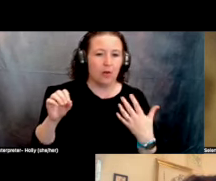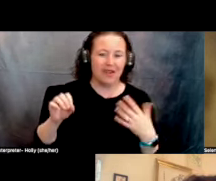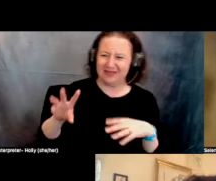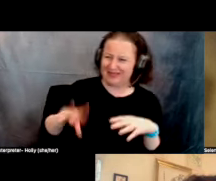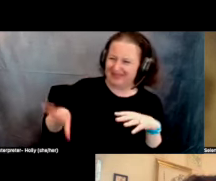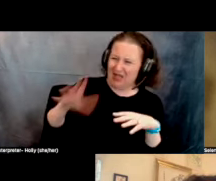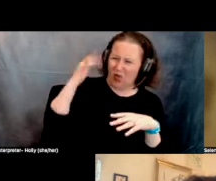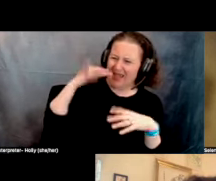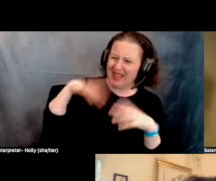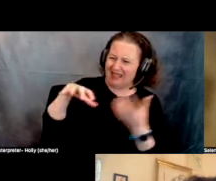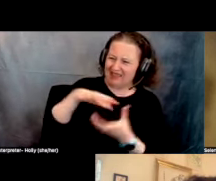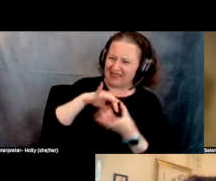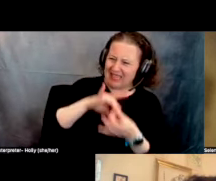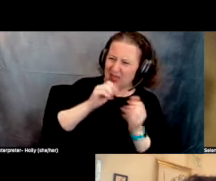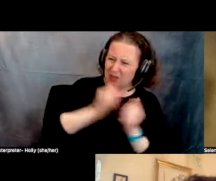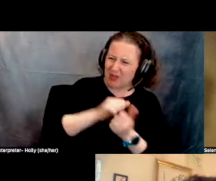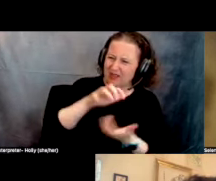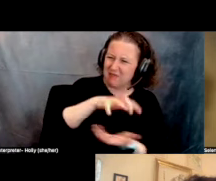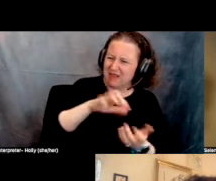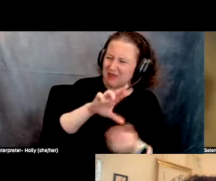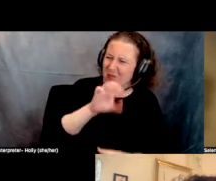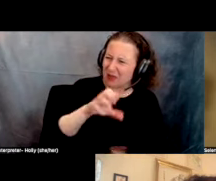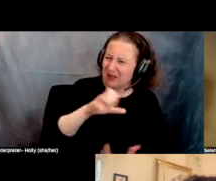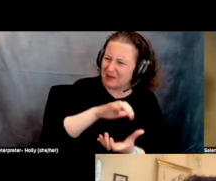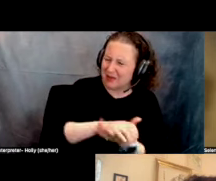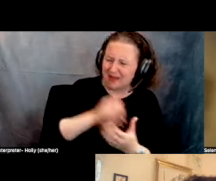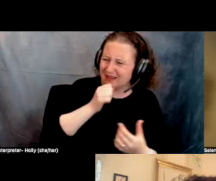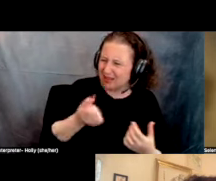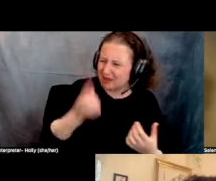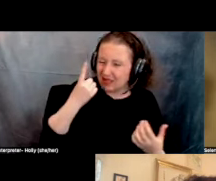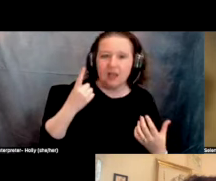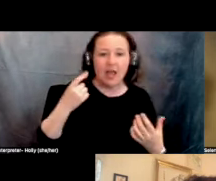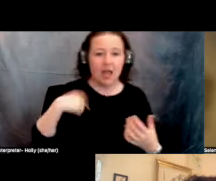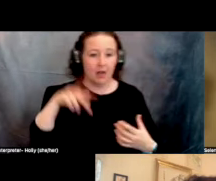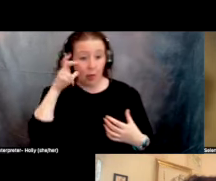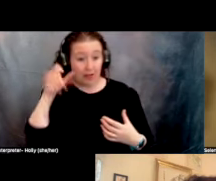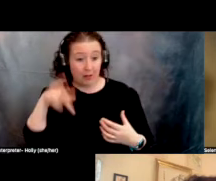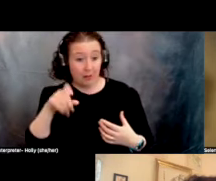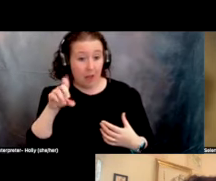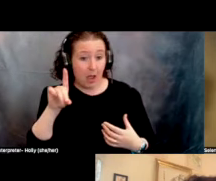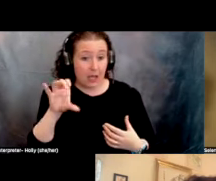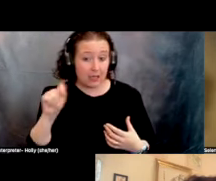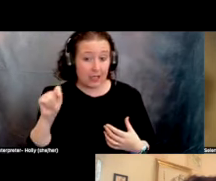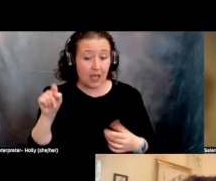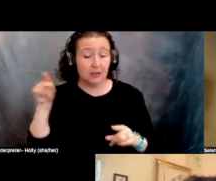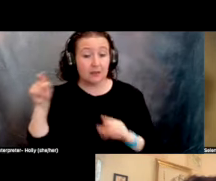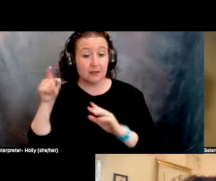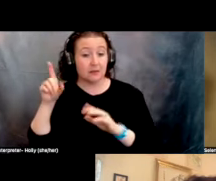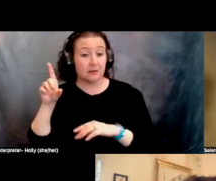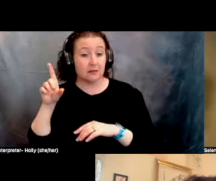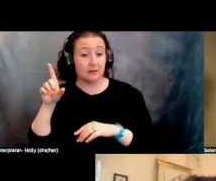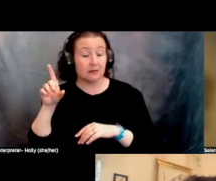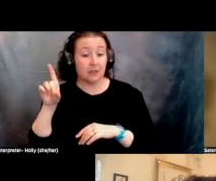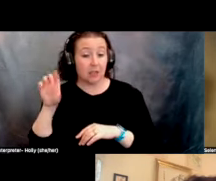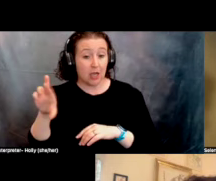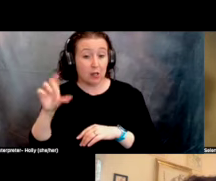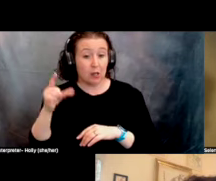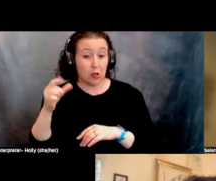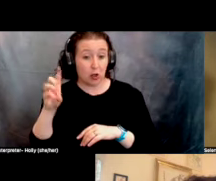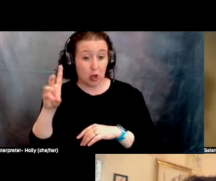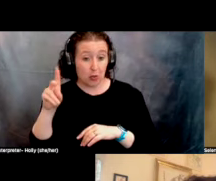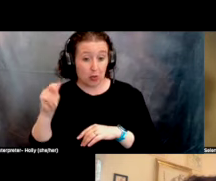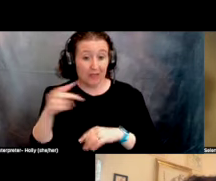race people, right? I thought. And for me, and also listening to this podcast, Dr. Goodwin says that, you know, the Loving Day, Loving